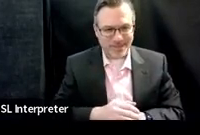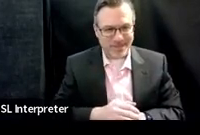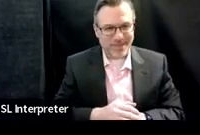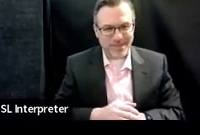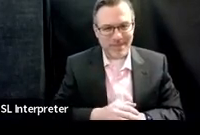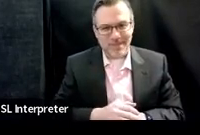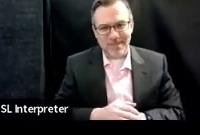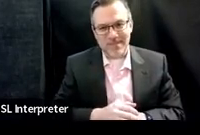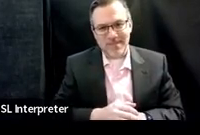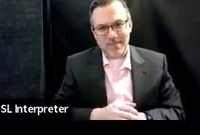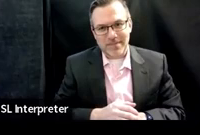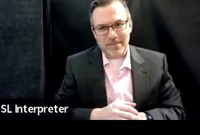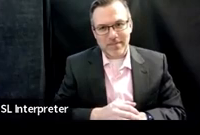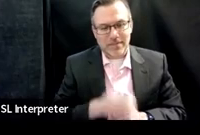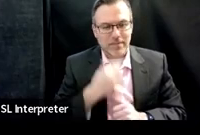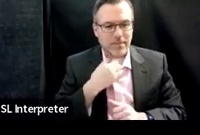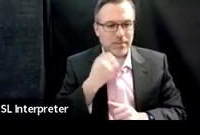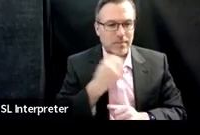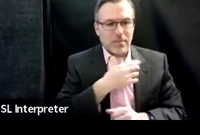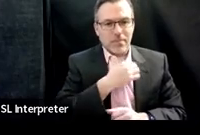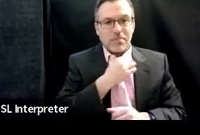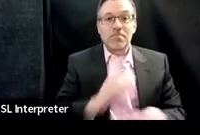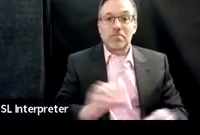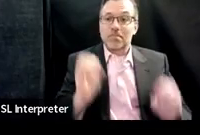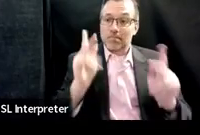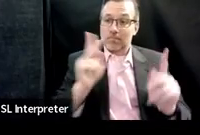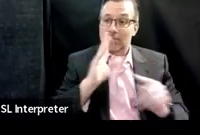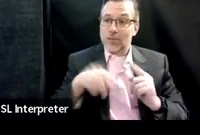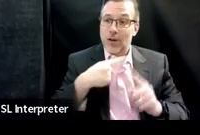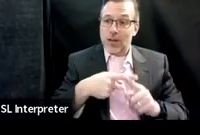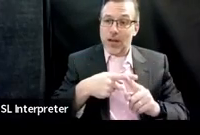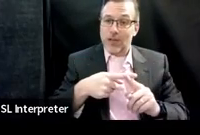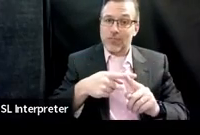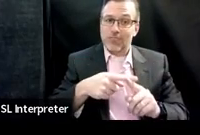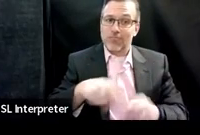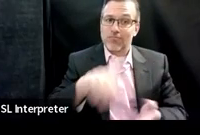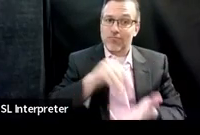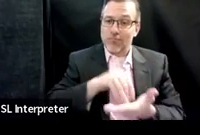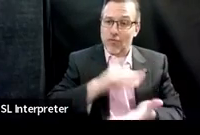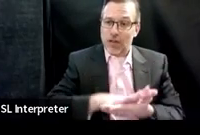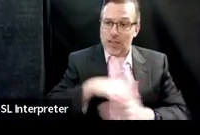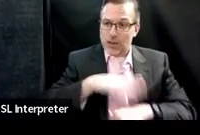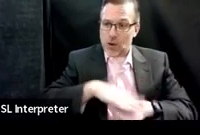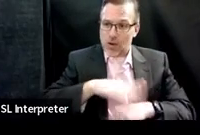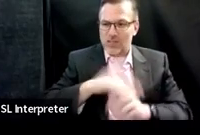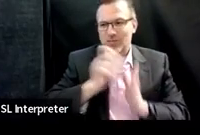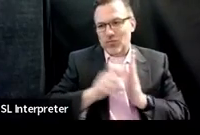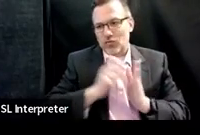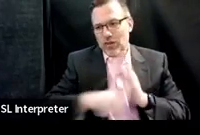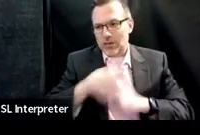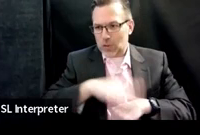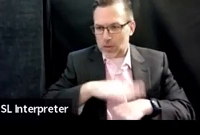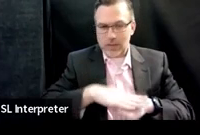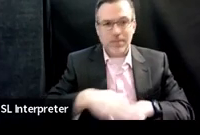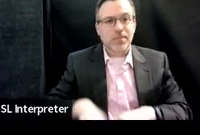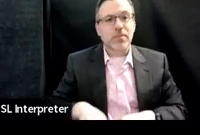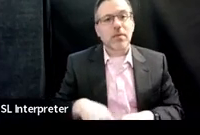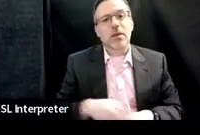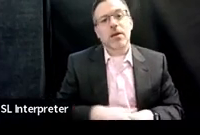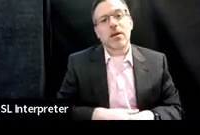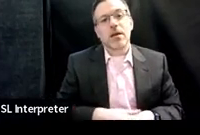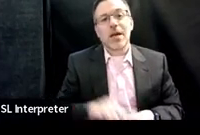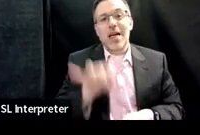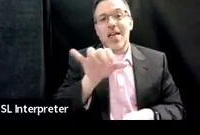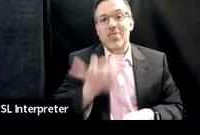some time. All right, so let's talk about the written notice. All right, so this is from